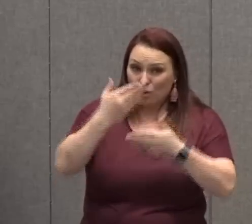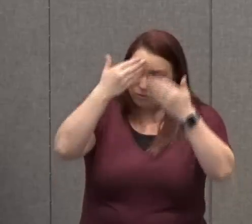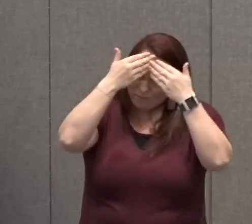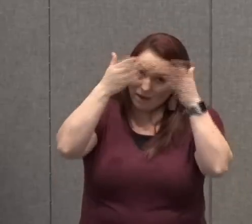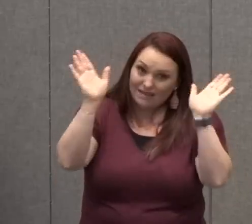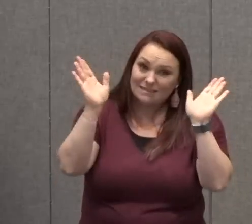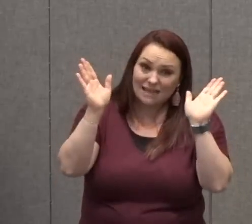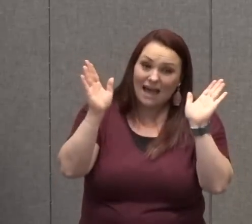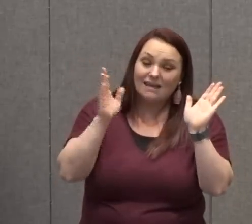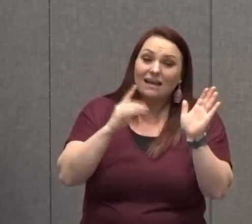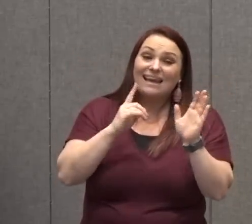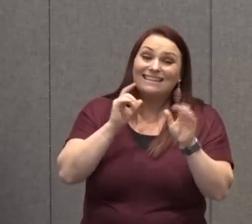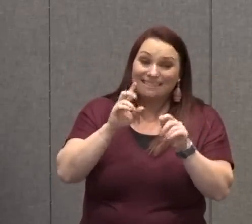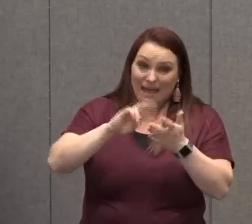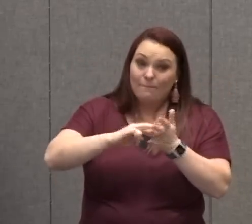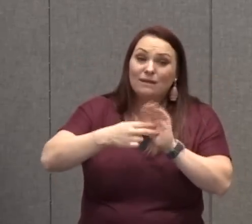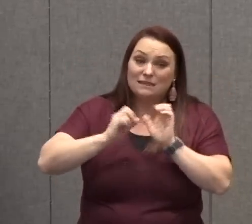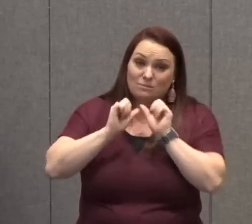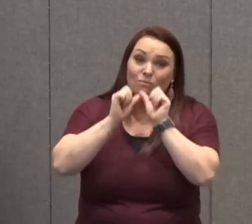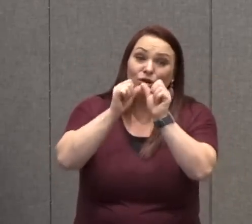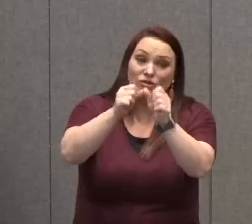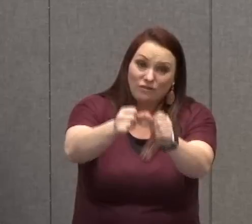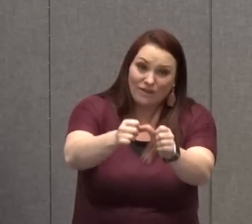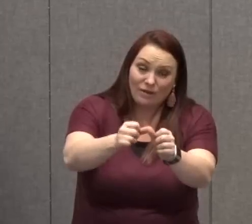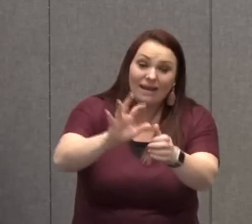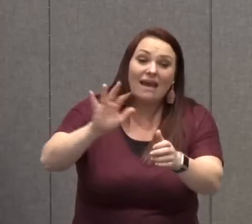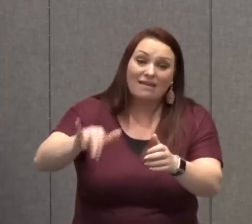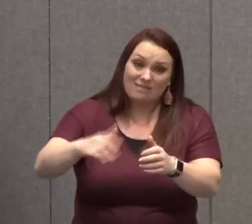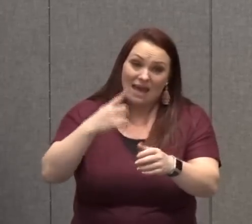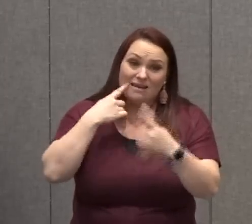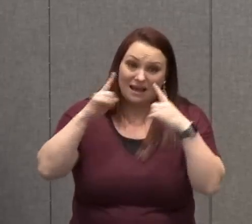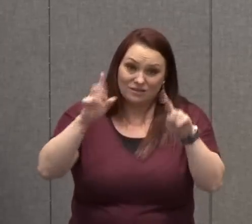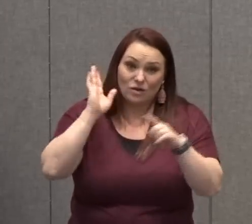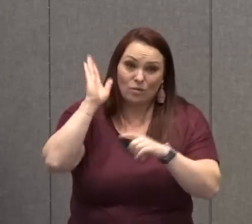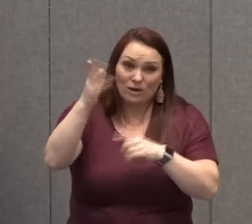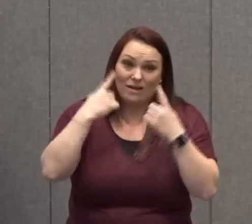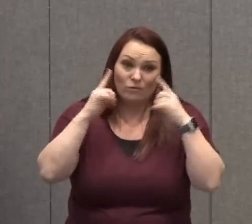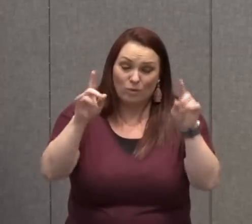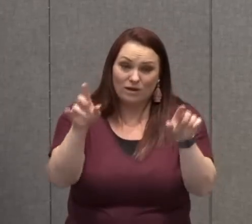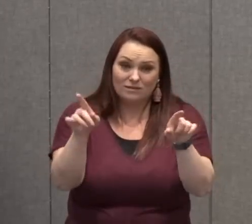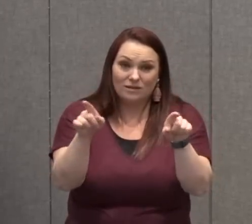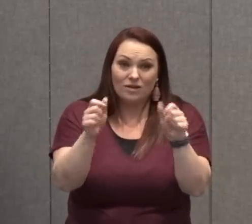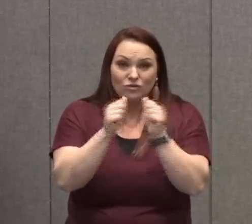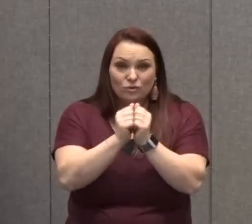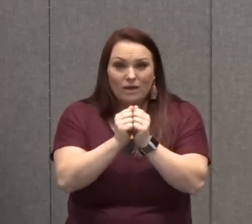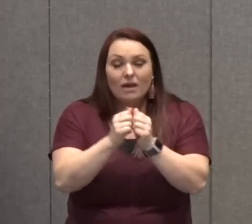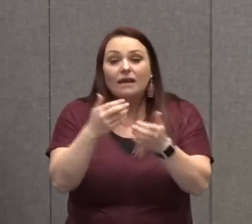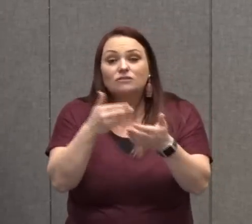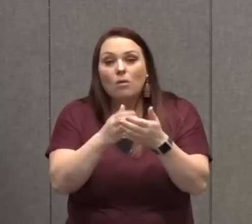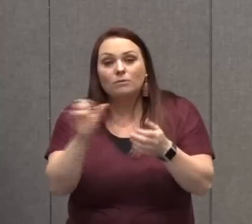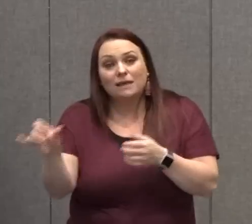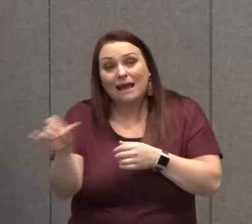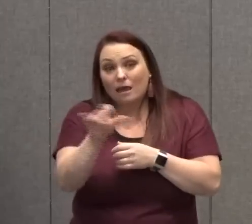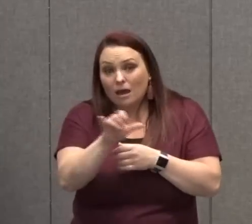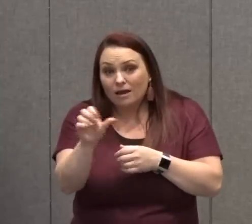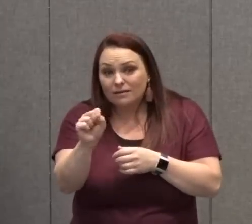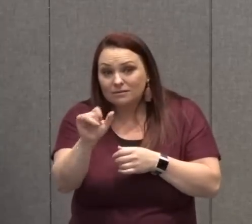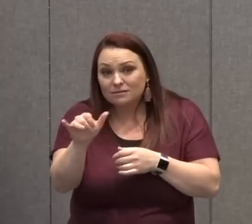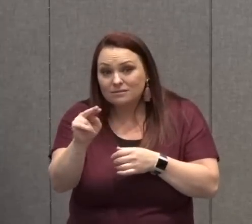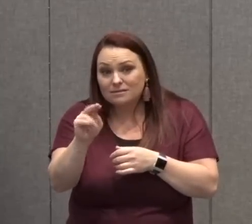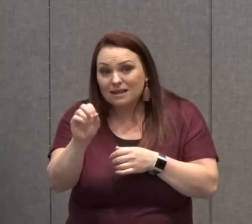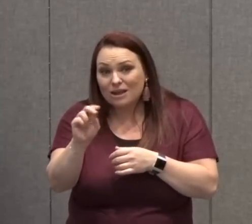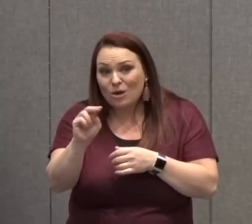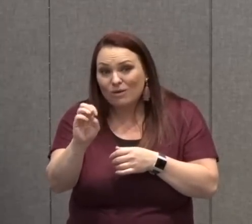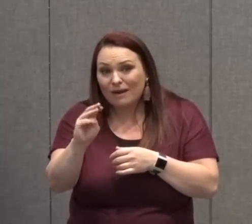answer would have worked as well nice we're learning together it's like a synonym the same thing